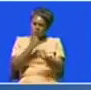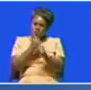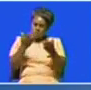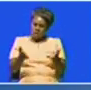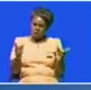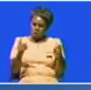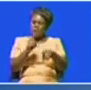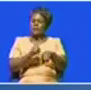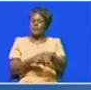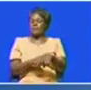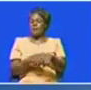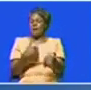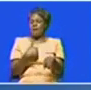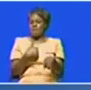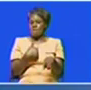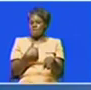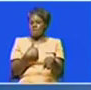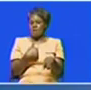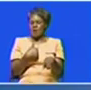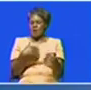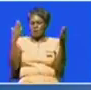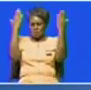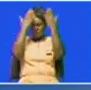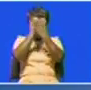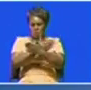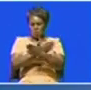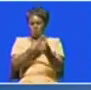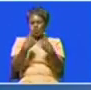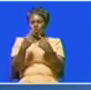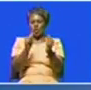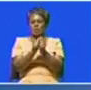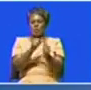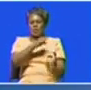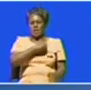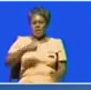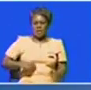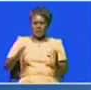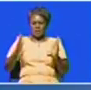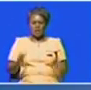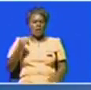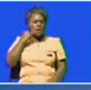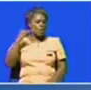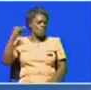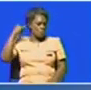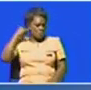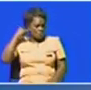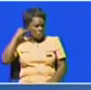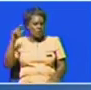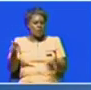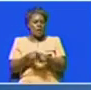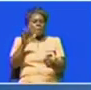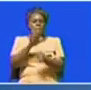in the short period of time that we have left? So tonight, I'm speaking to Senator from Nakuru County, Susan Kihika, who's also the